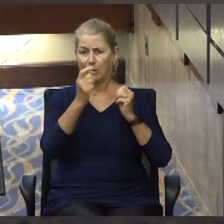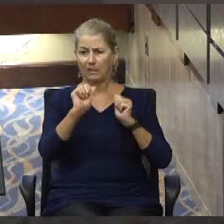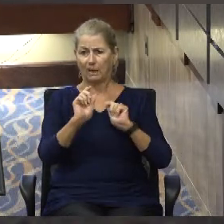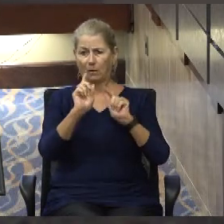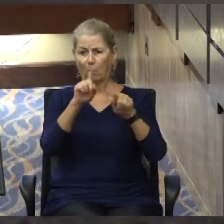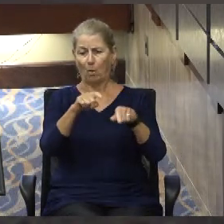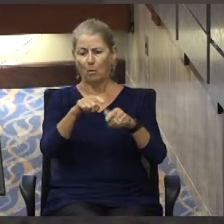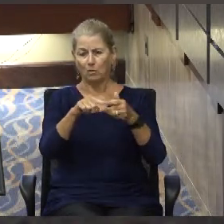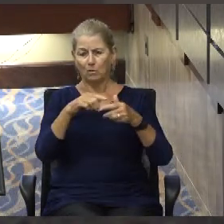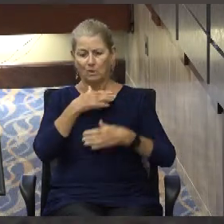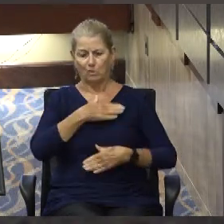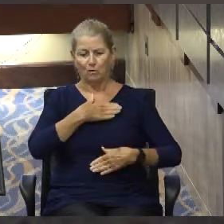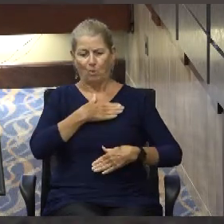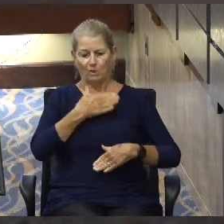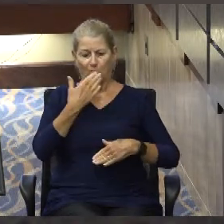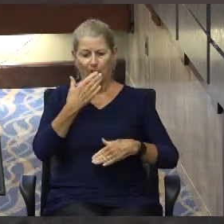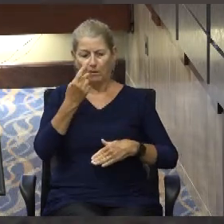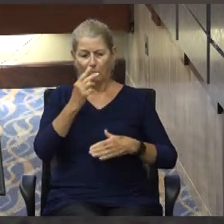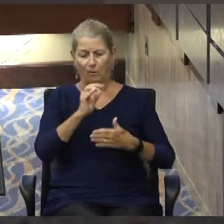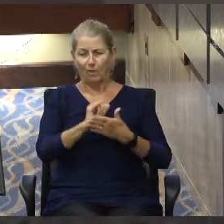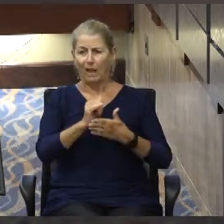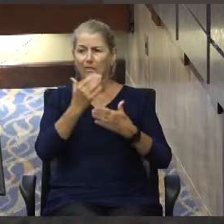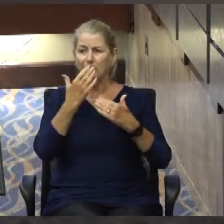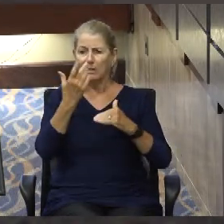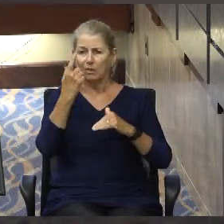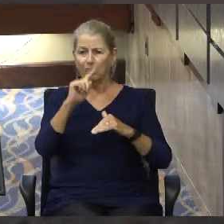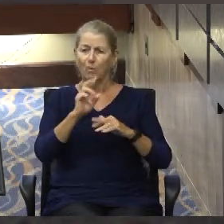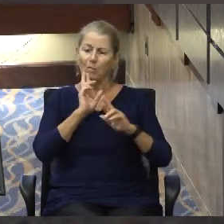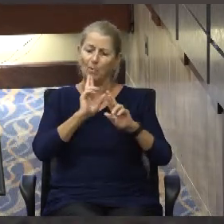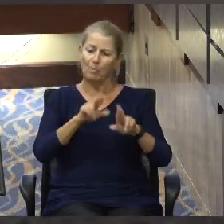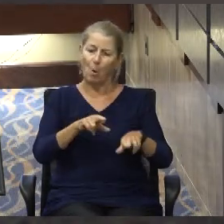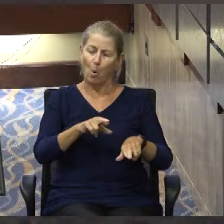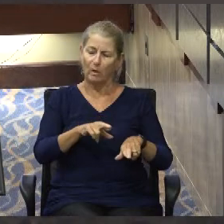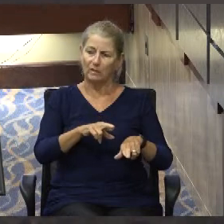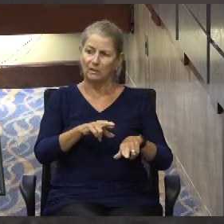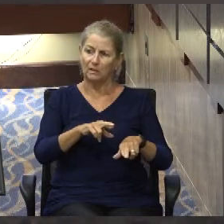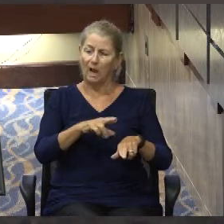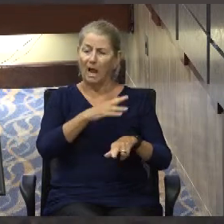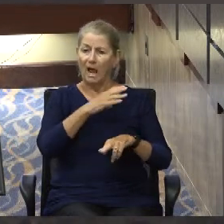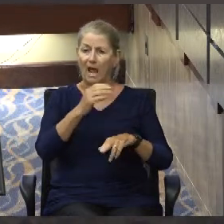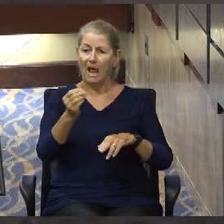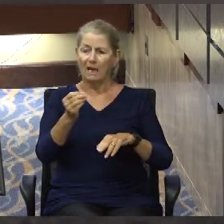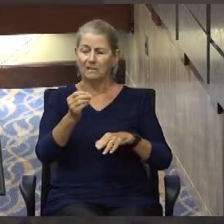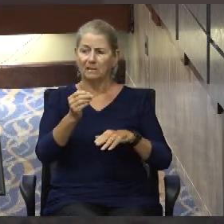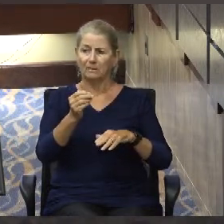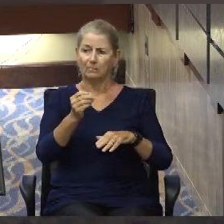enjoy. So thank you for that. Thank you for this report. And